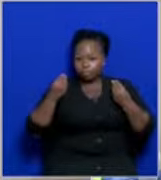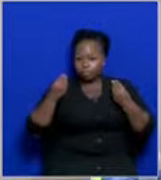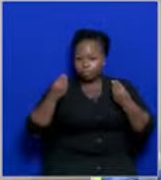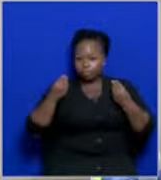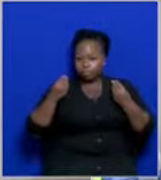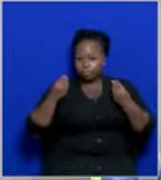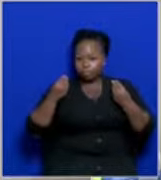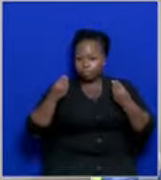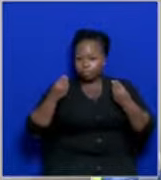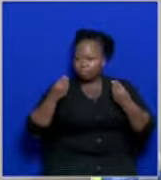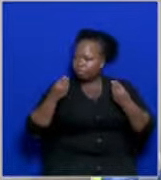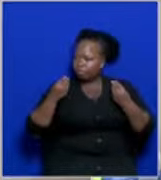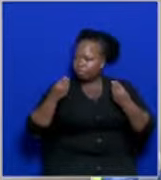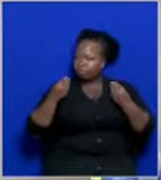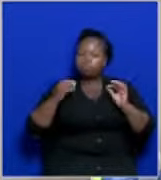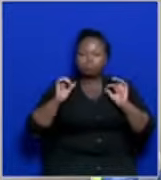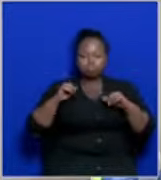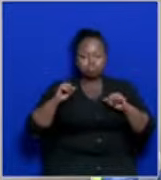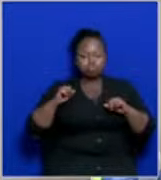Yes, I'm there now.